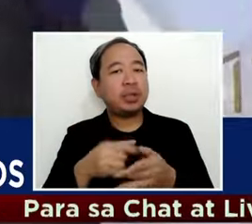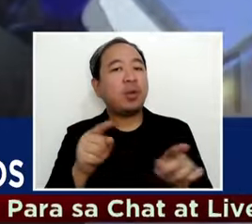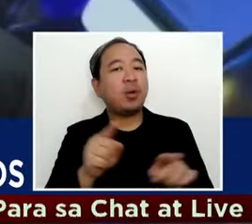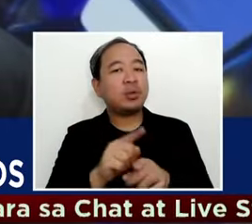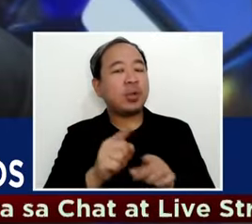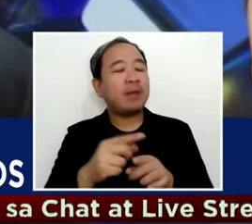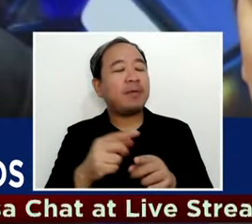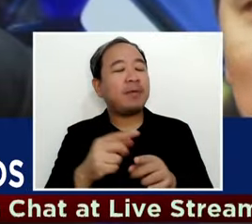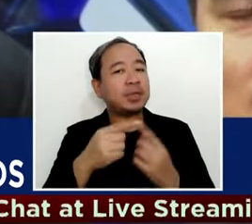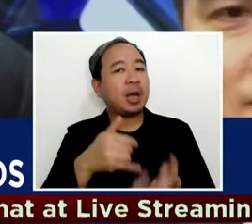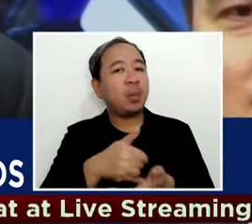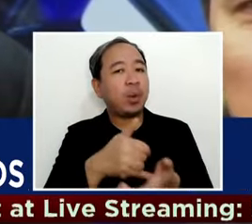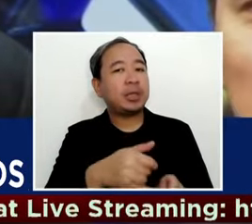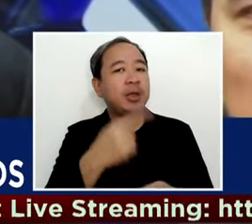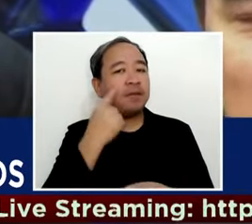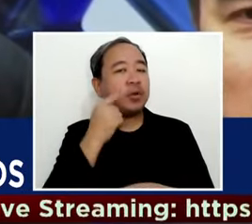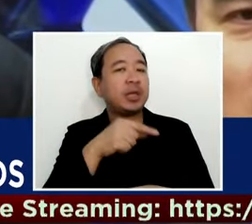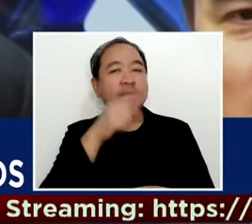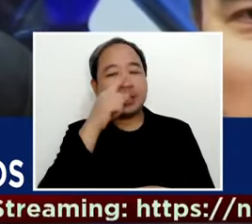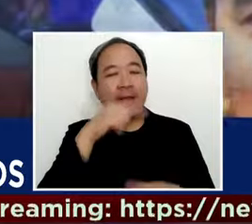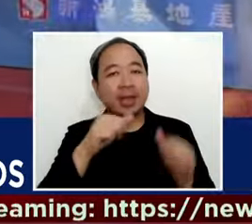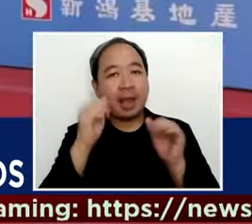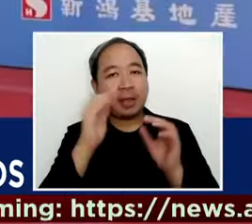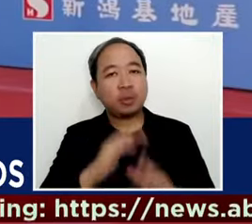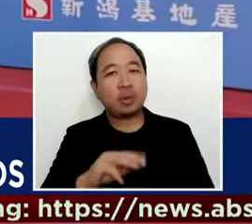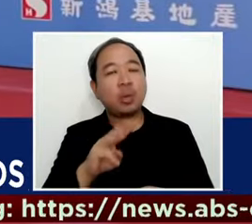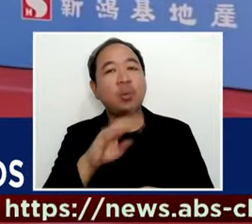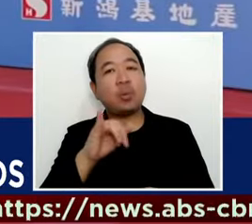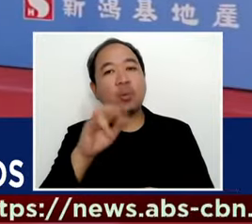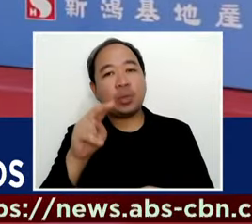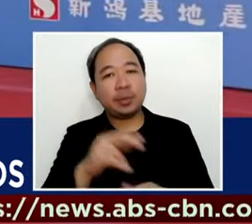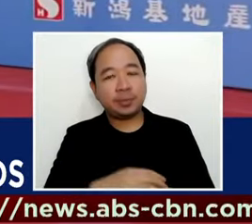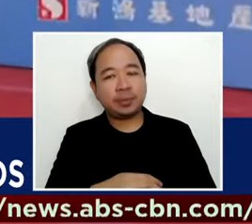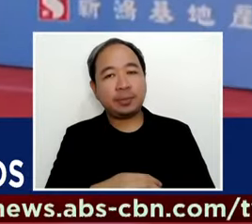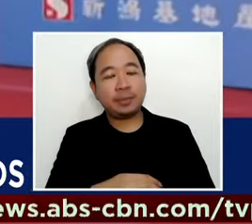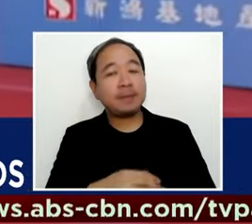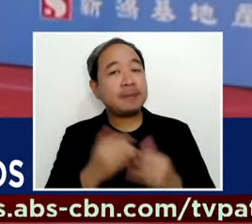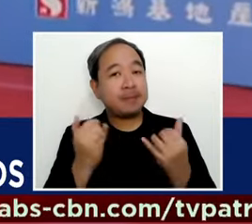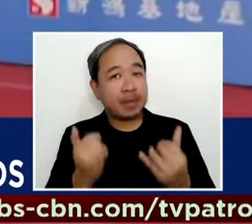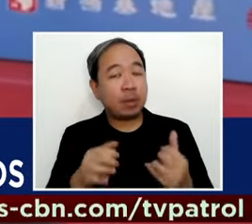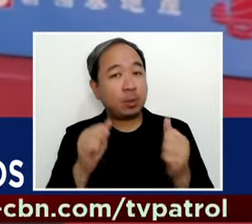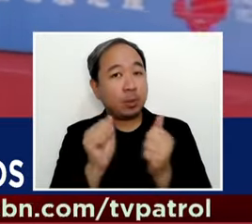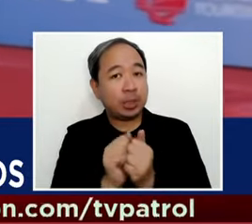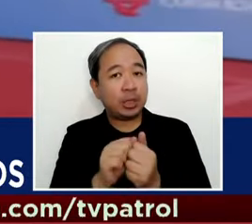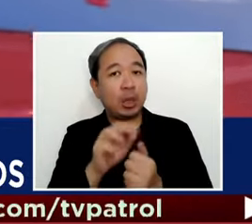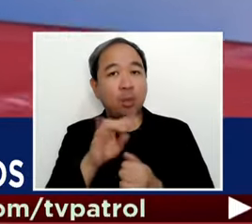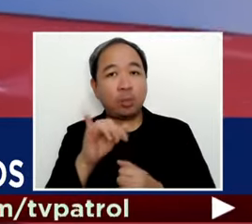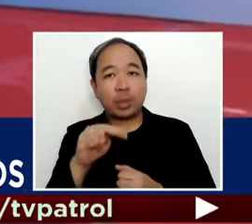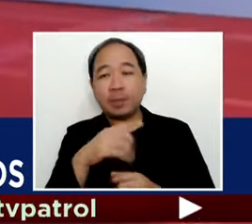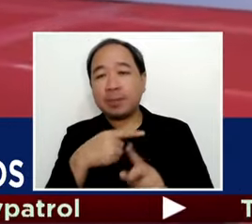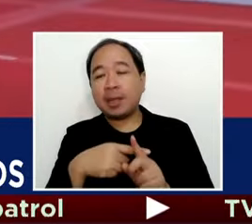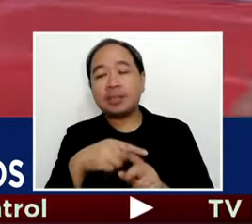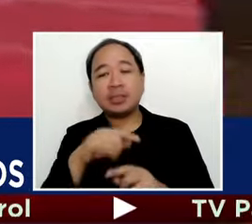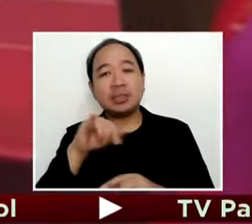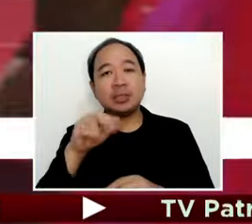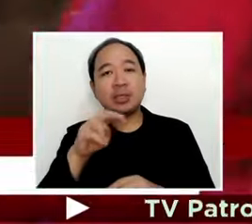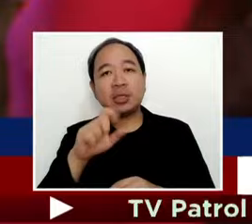Award para sa Thai actor na si Win Metawin. At kasama na natin ngayon, Win and Janela. Hi